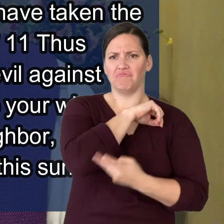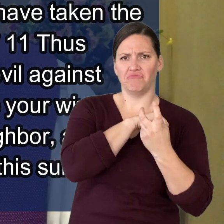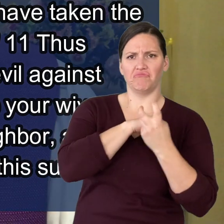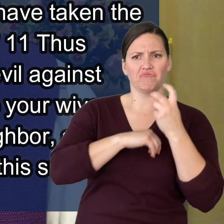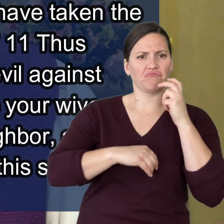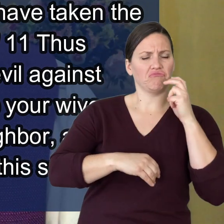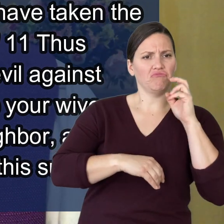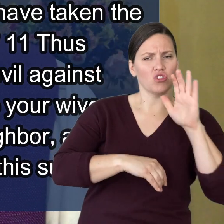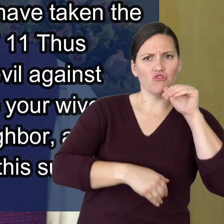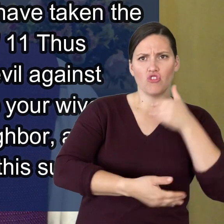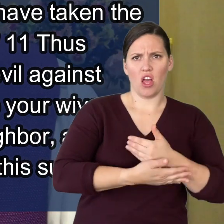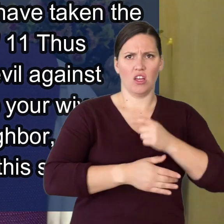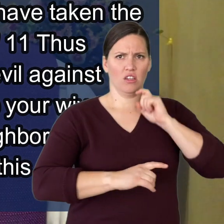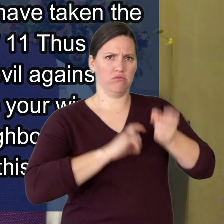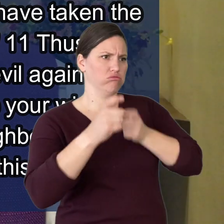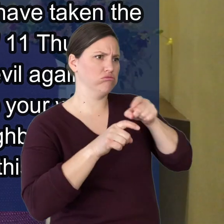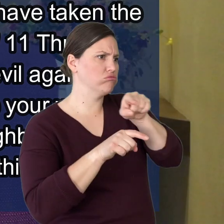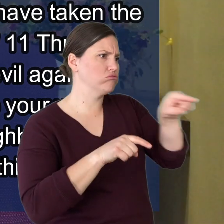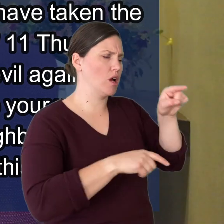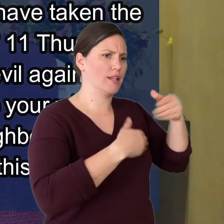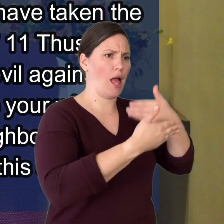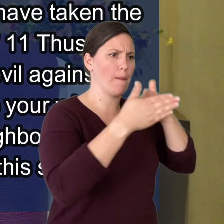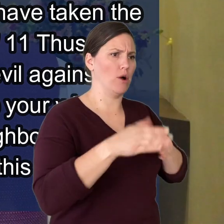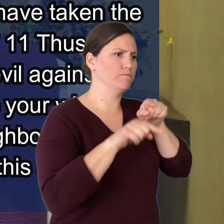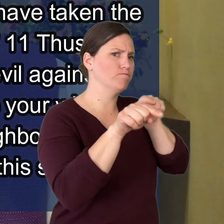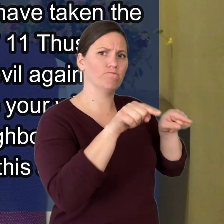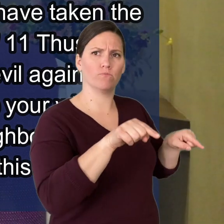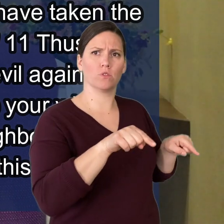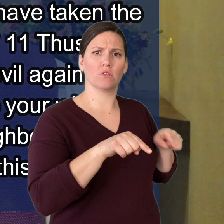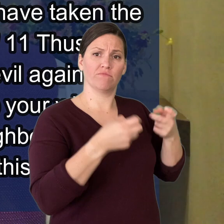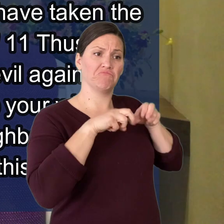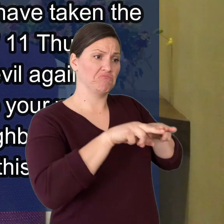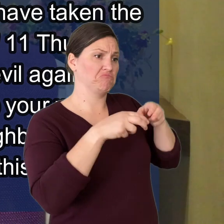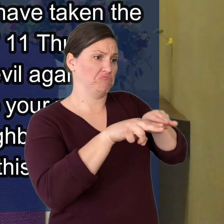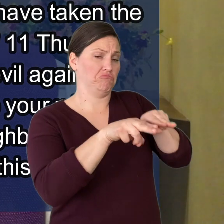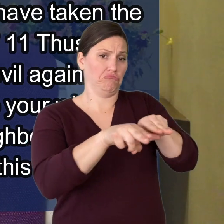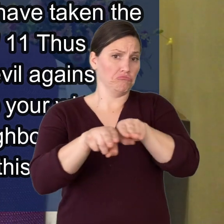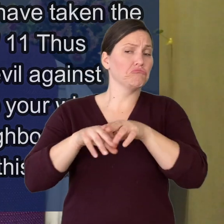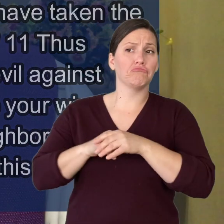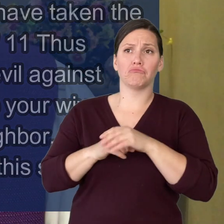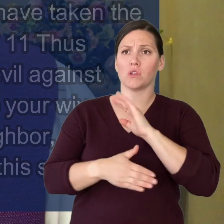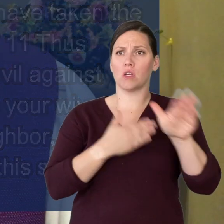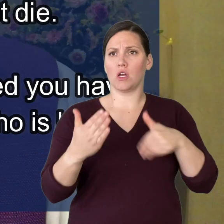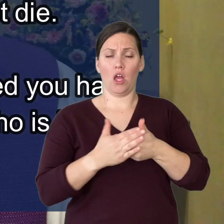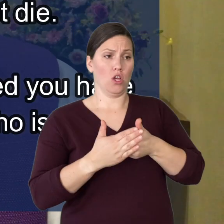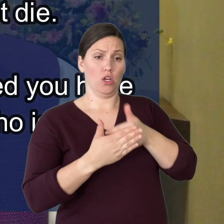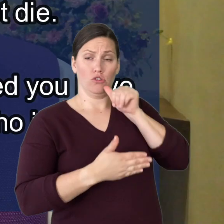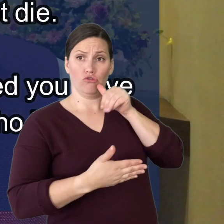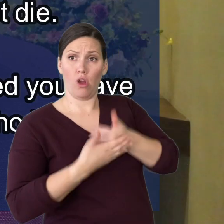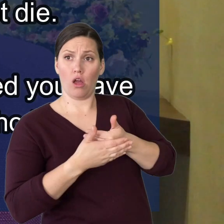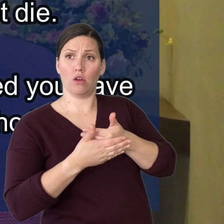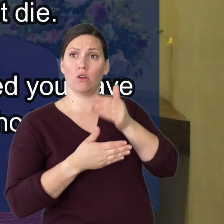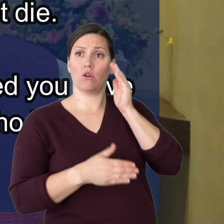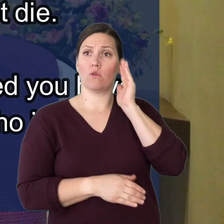wives before your eyes and give them to your neighbor, and he shall lie with your wives in the sight of this sun. For